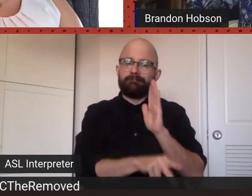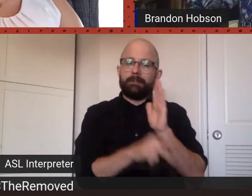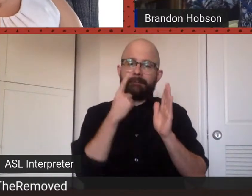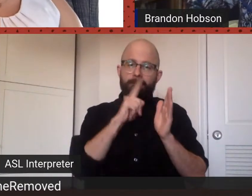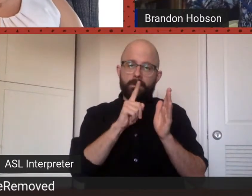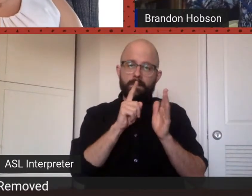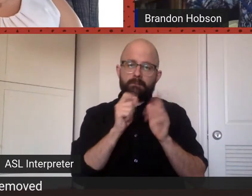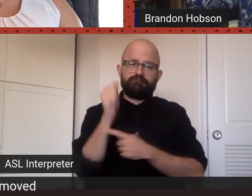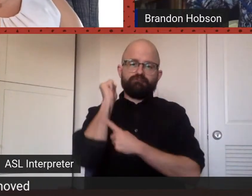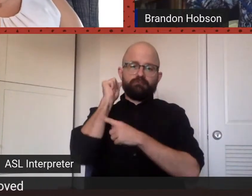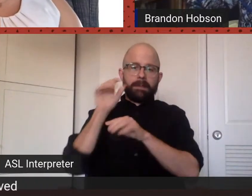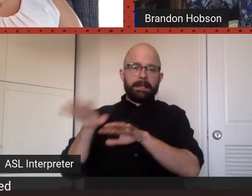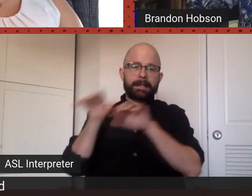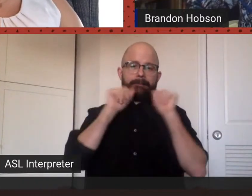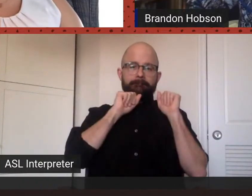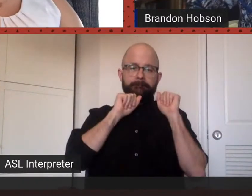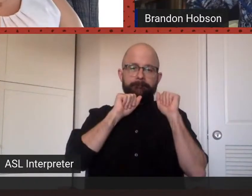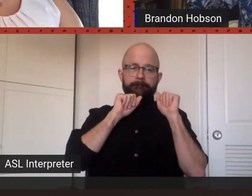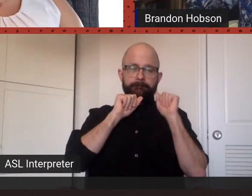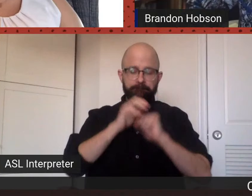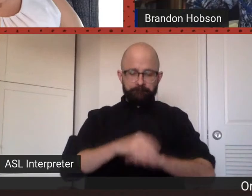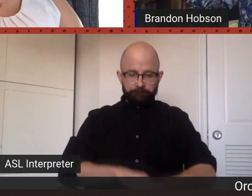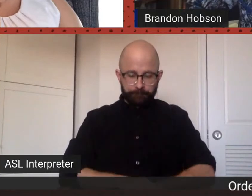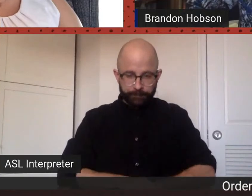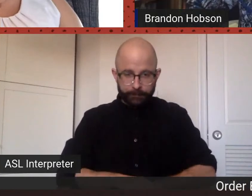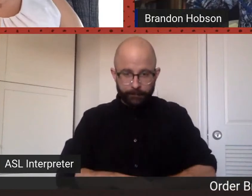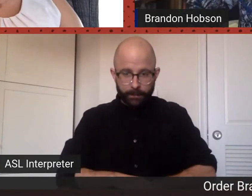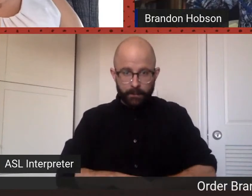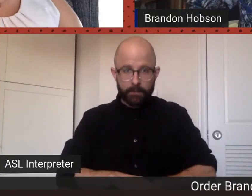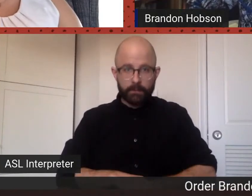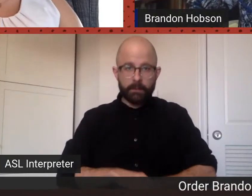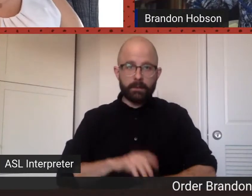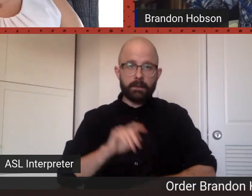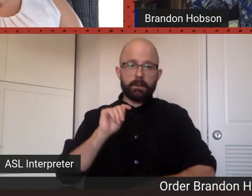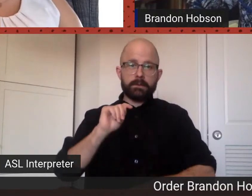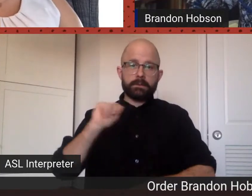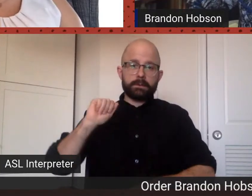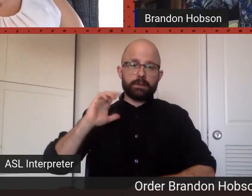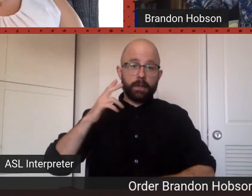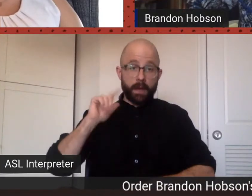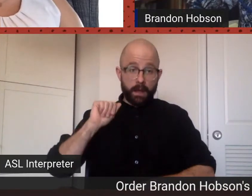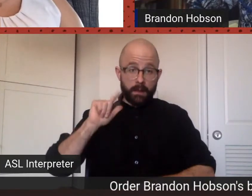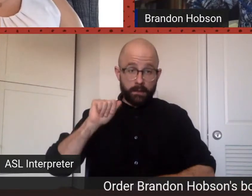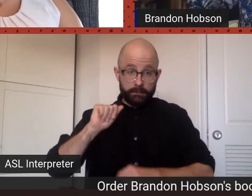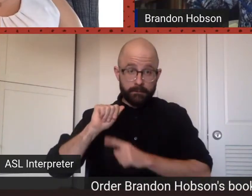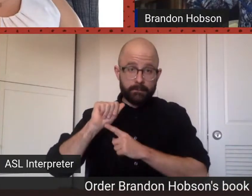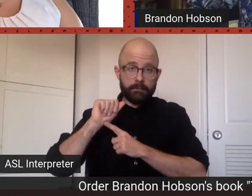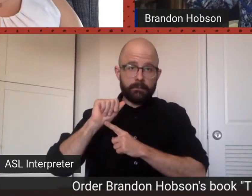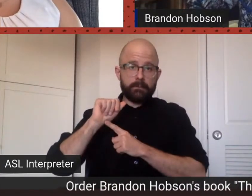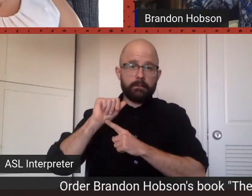land. And so in a way that Chala faces the removal,